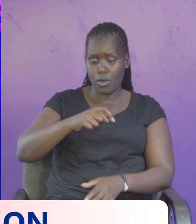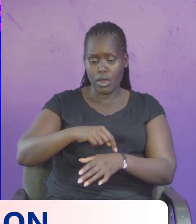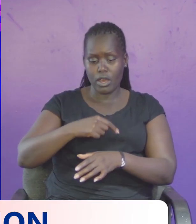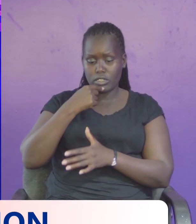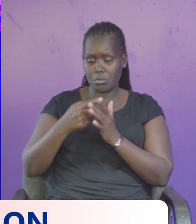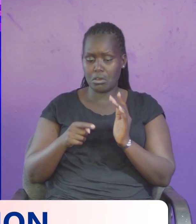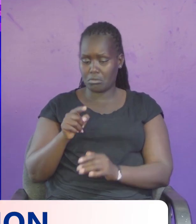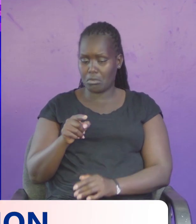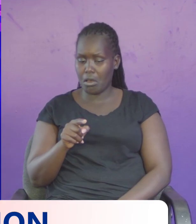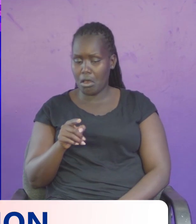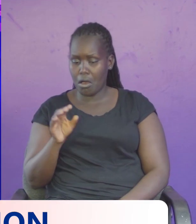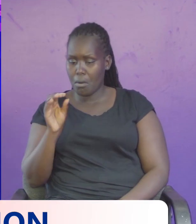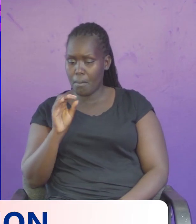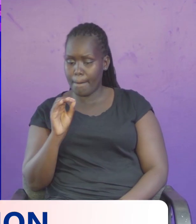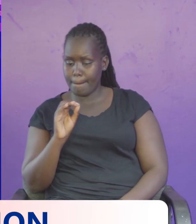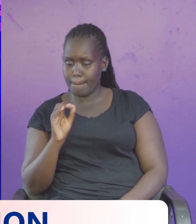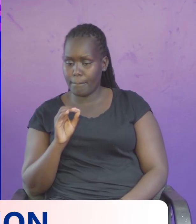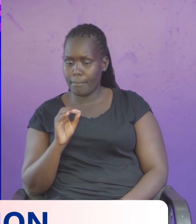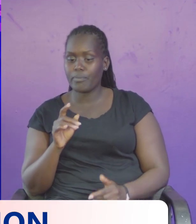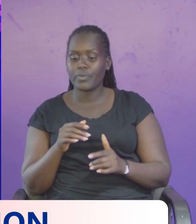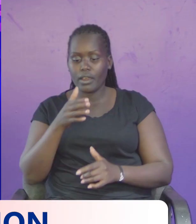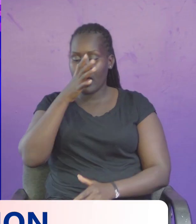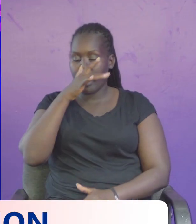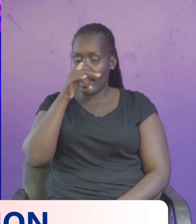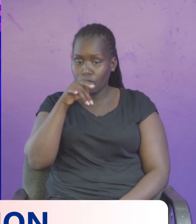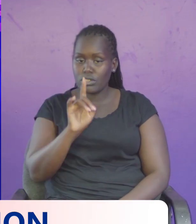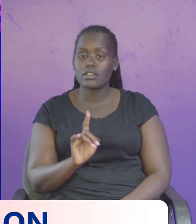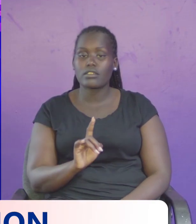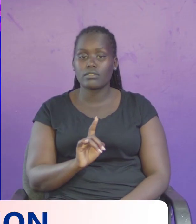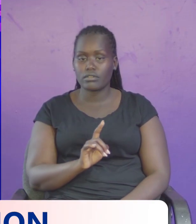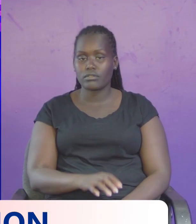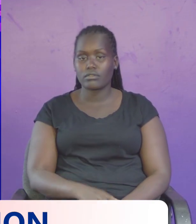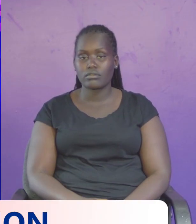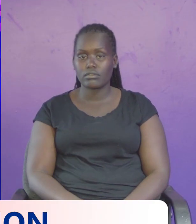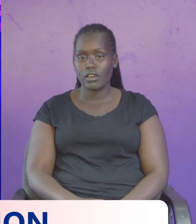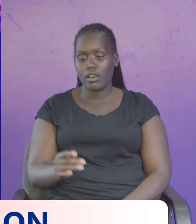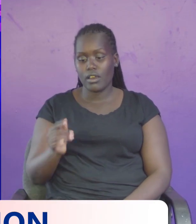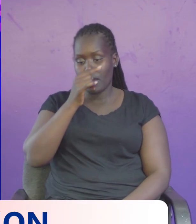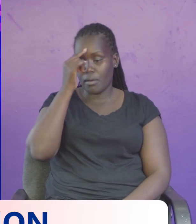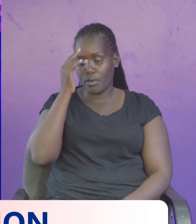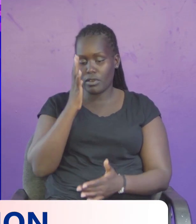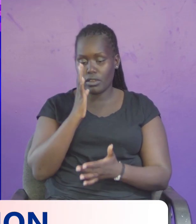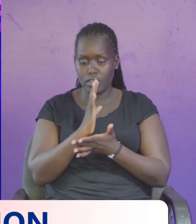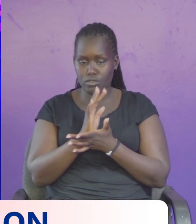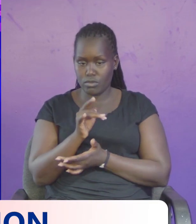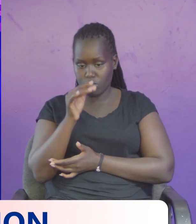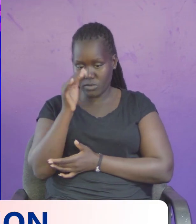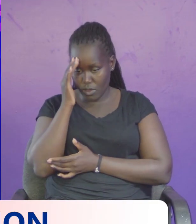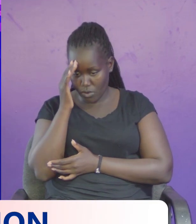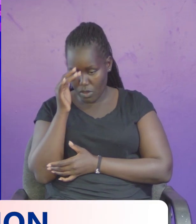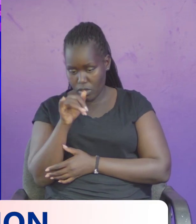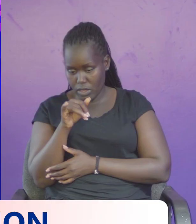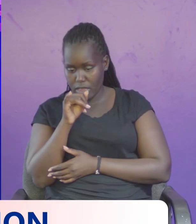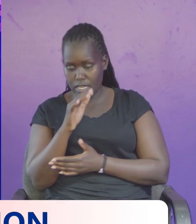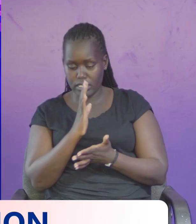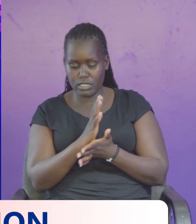si hao. Unaona? Okay. Anajidanganya. Because the truth, she knows that it is very